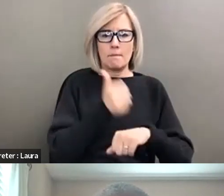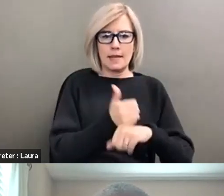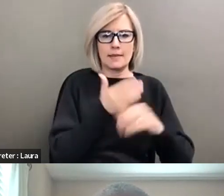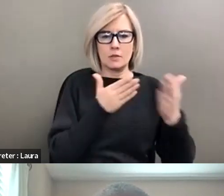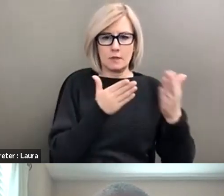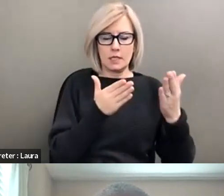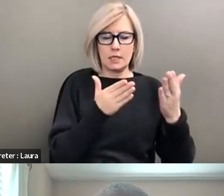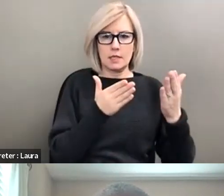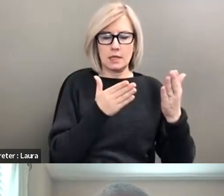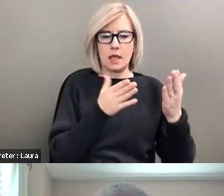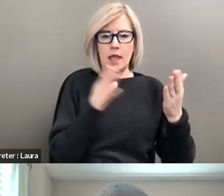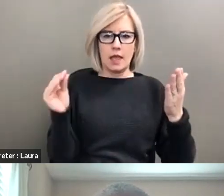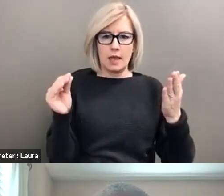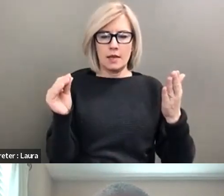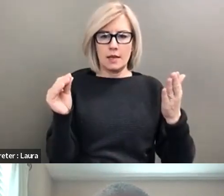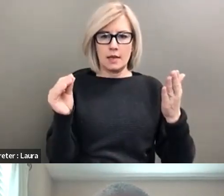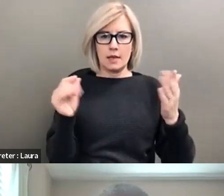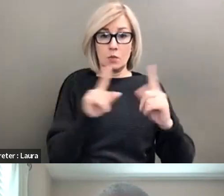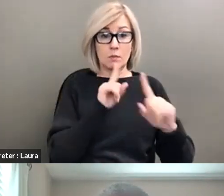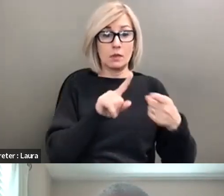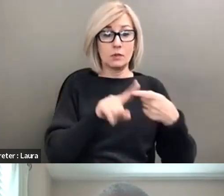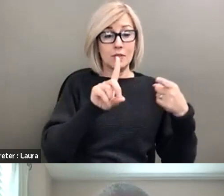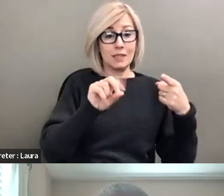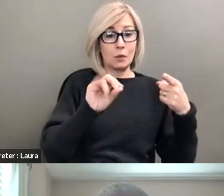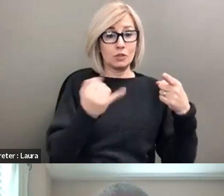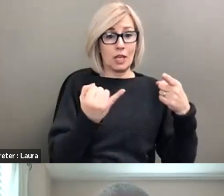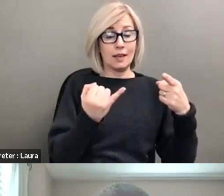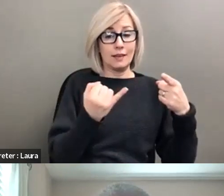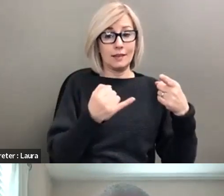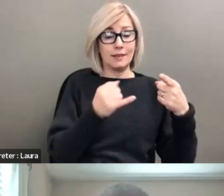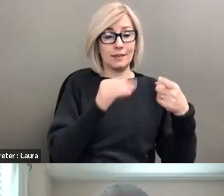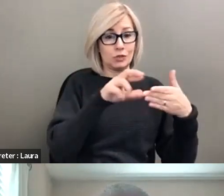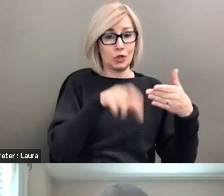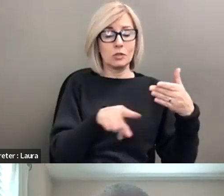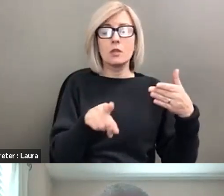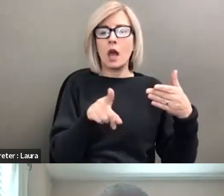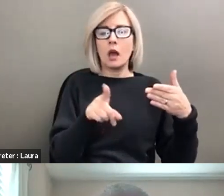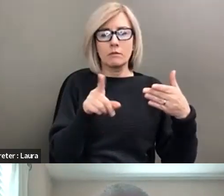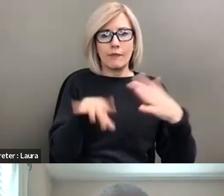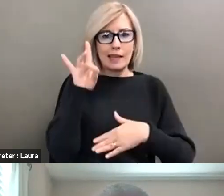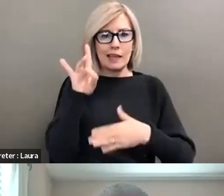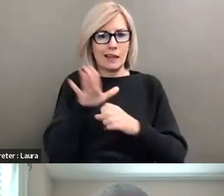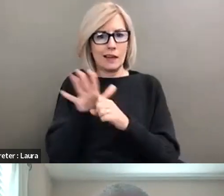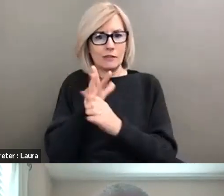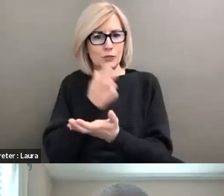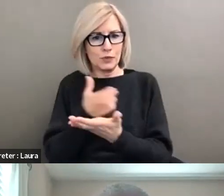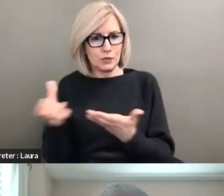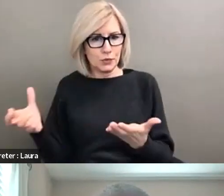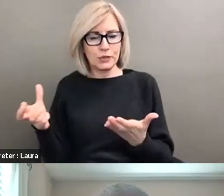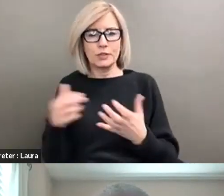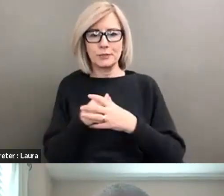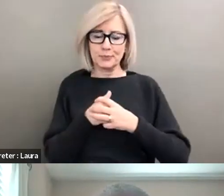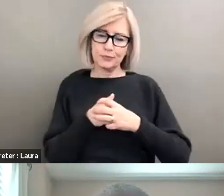and in response to the DOJ finding and wanting to make sure there were enough resources for people in the community to receive